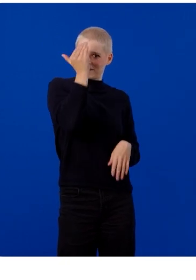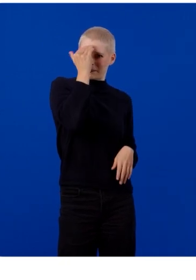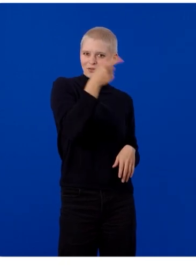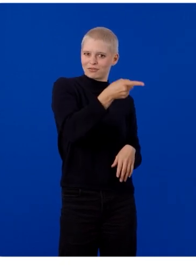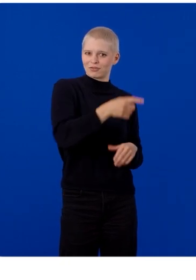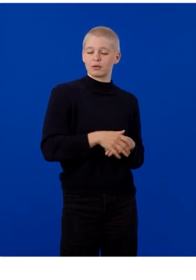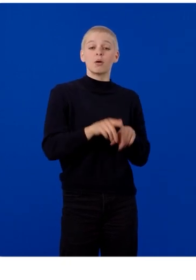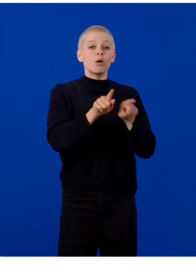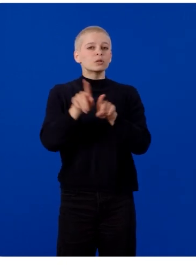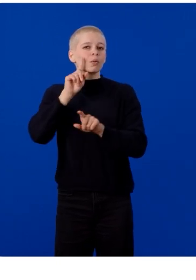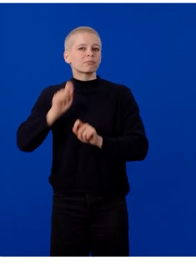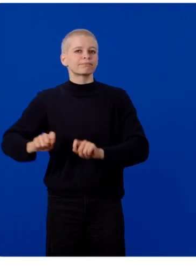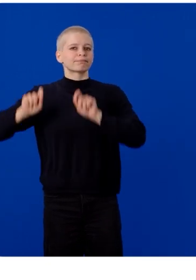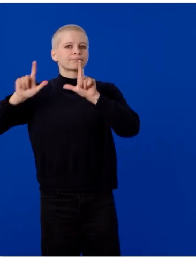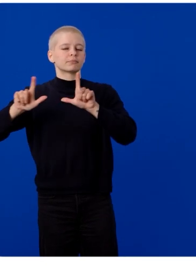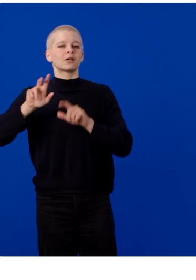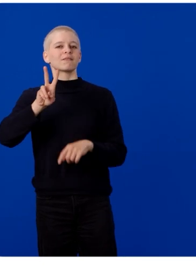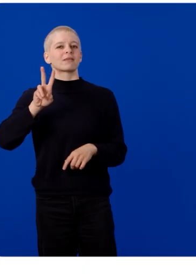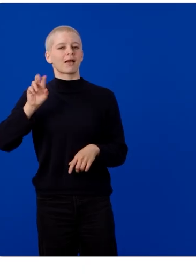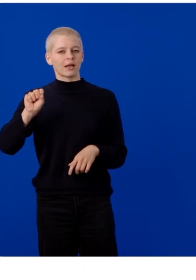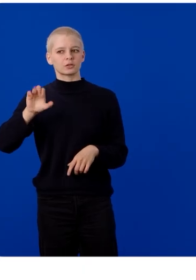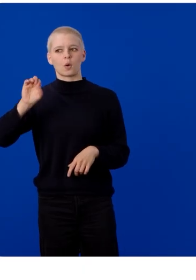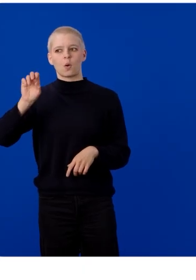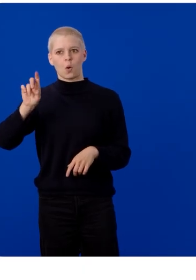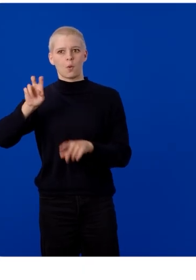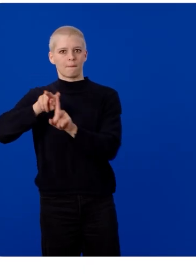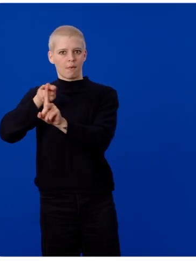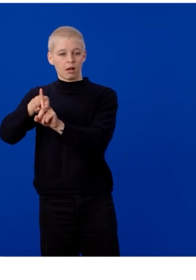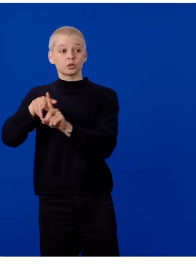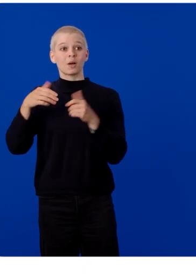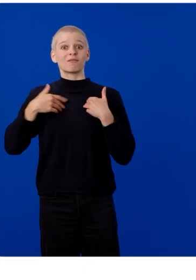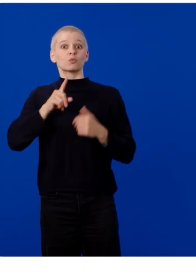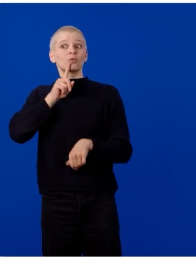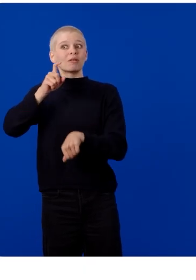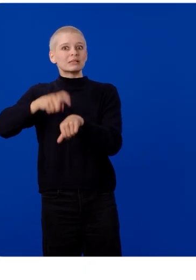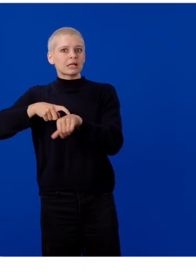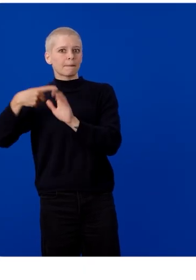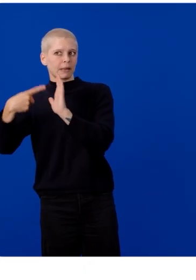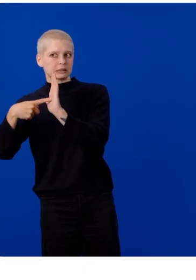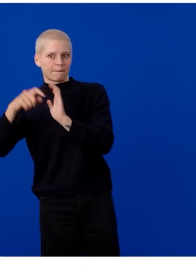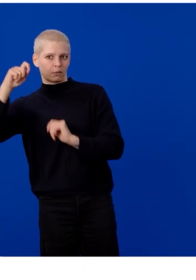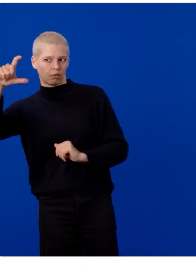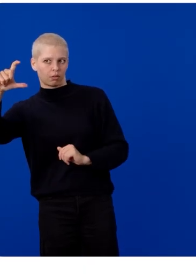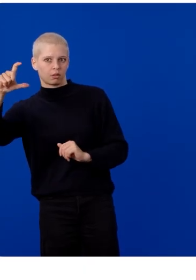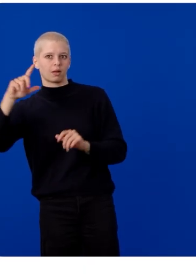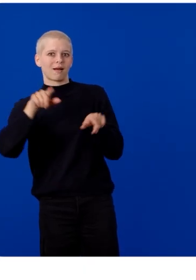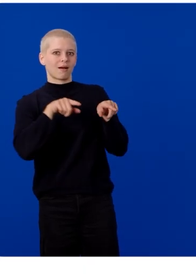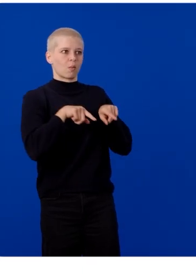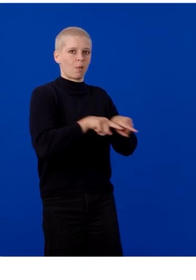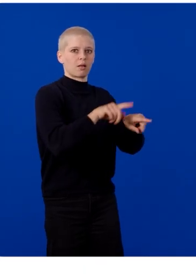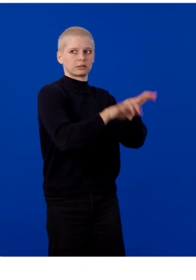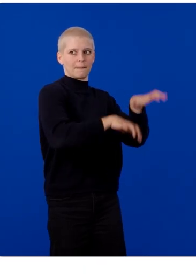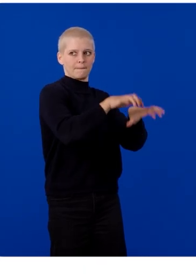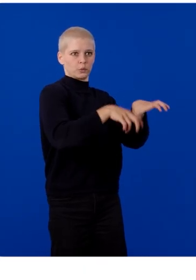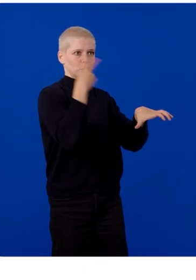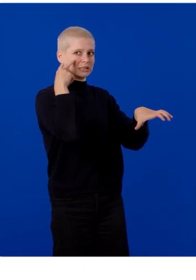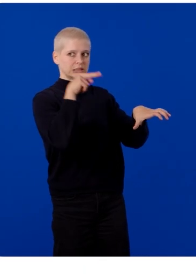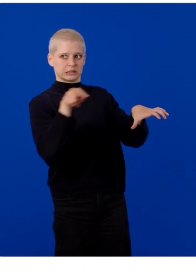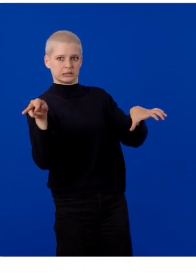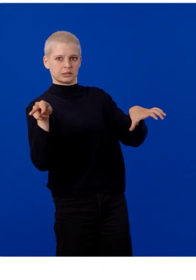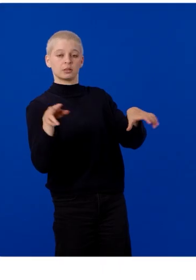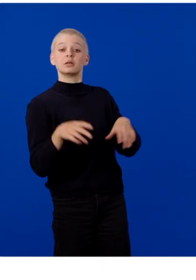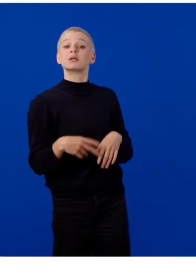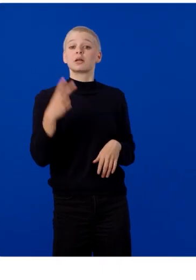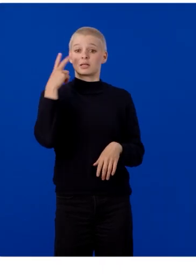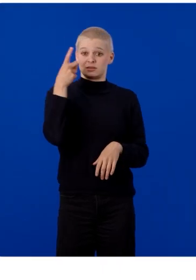also launching a VS Code plugin that shows real-time preview of the UI panel as you type. Watch as I create a